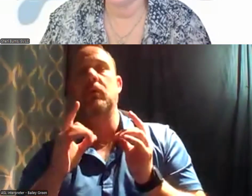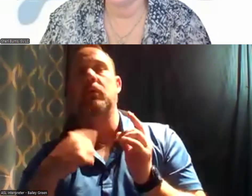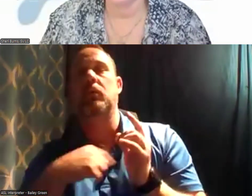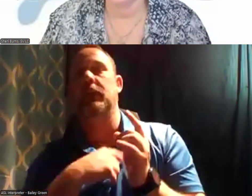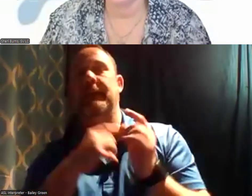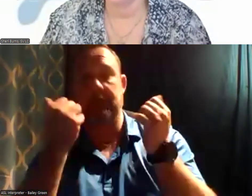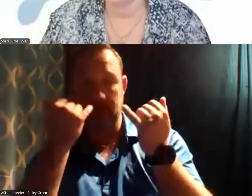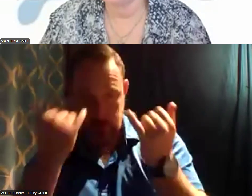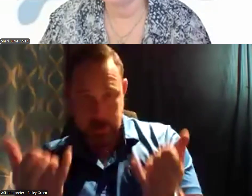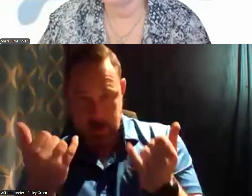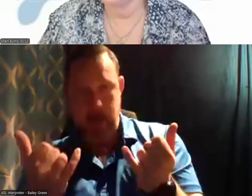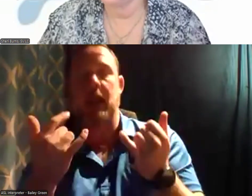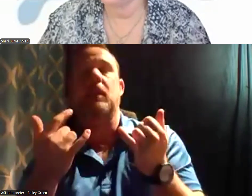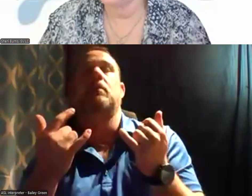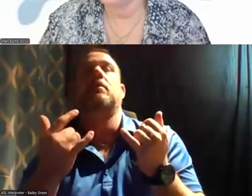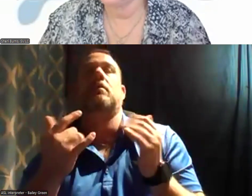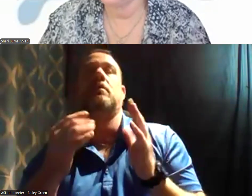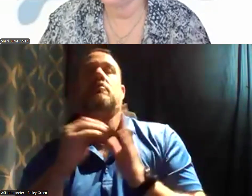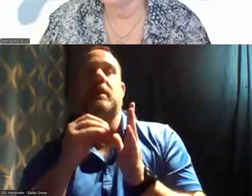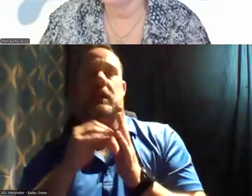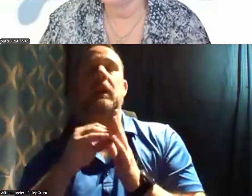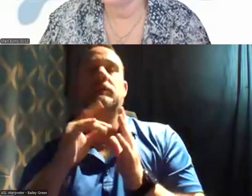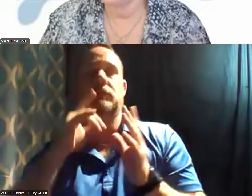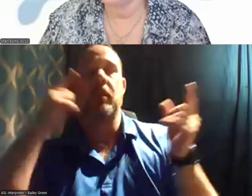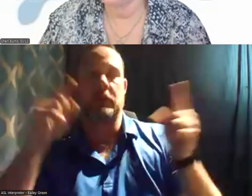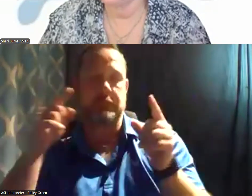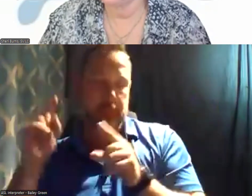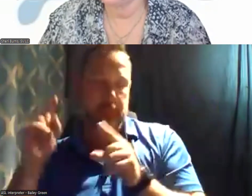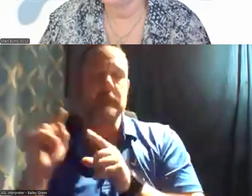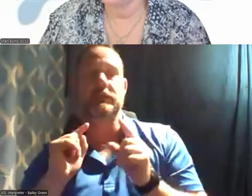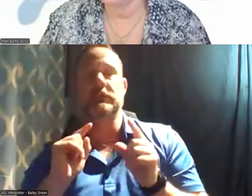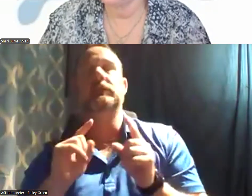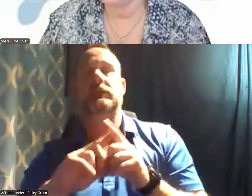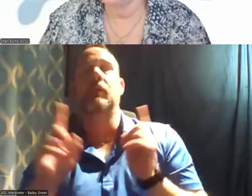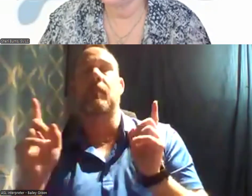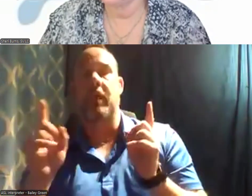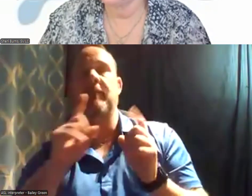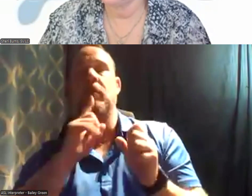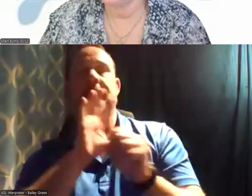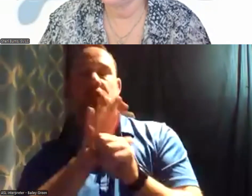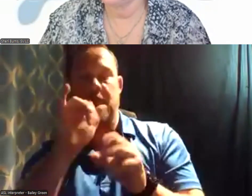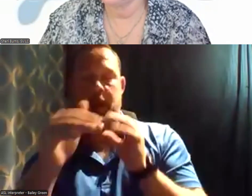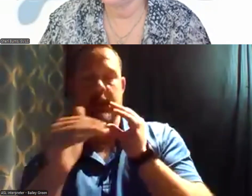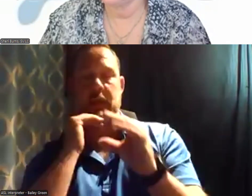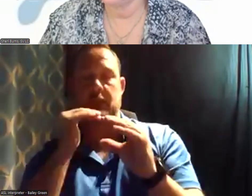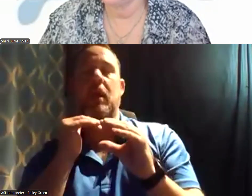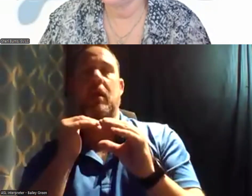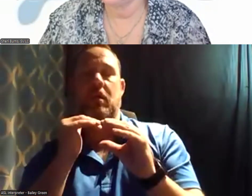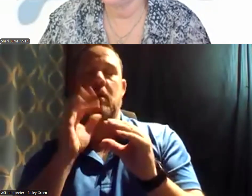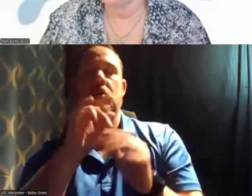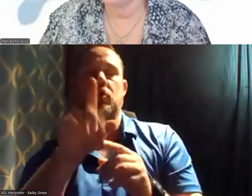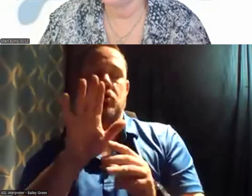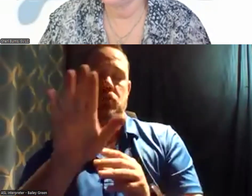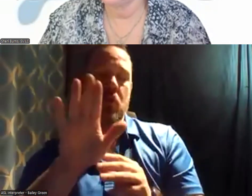for now track that as the consensus. However, you all, if you can confirm by email and do your